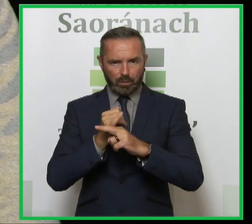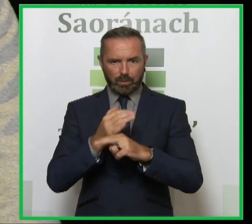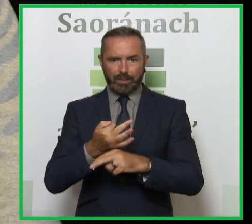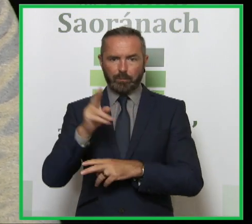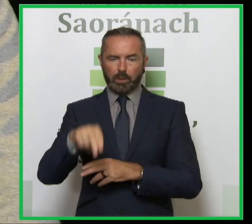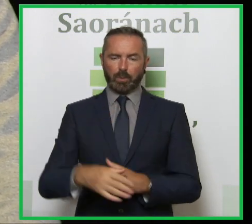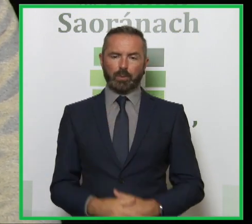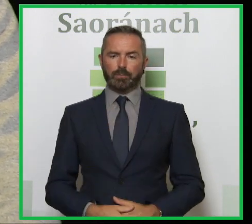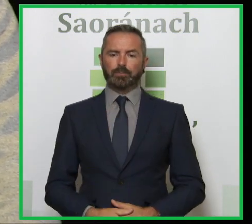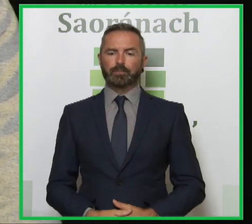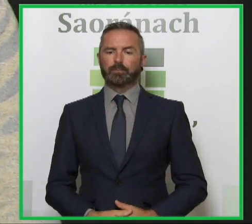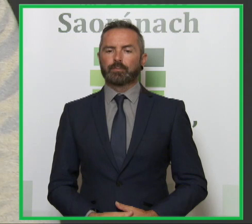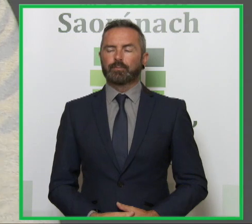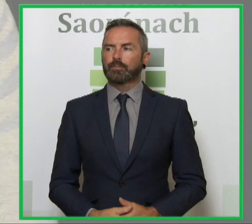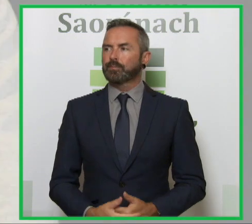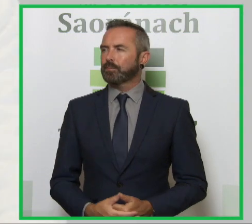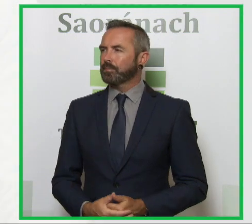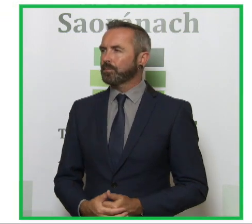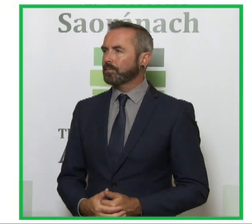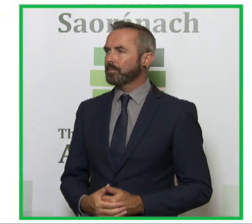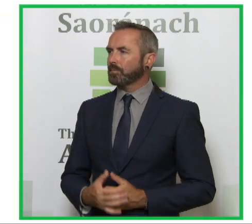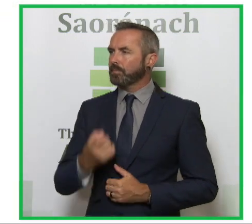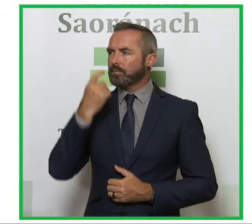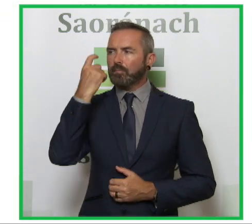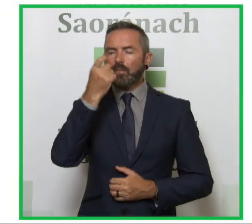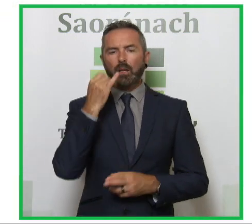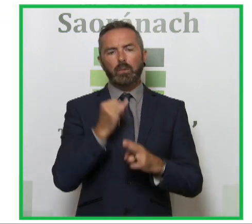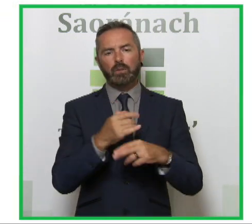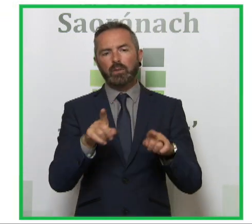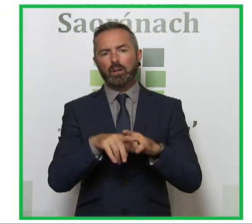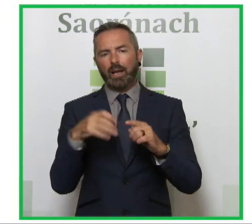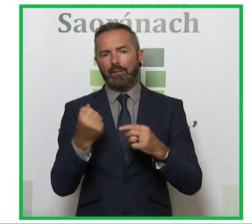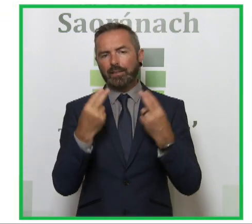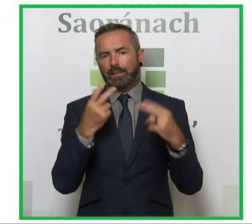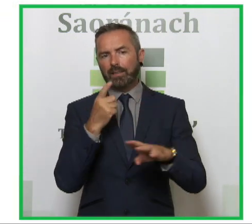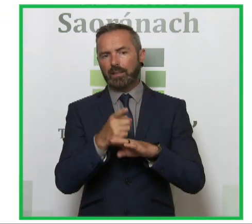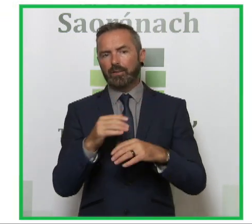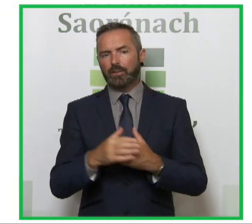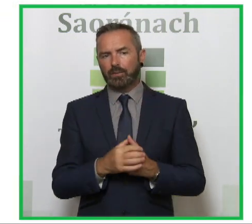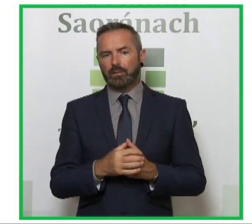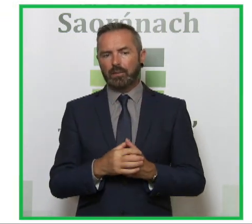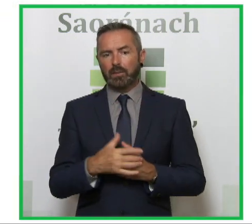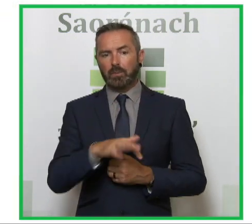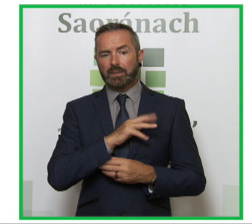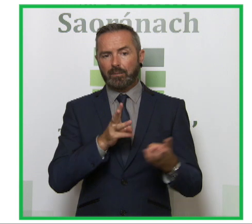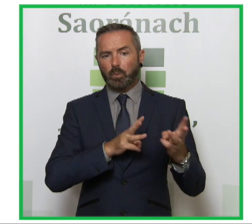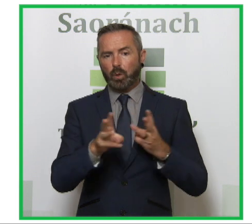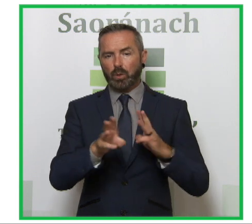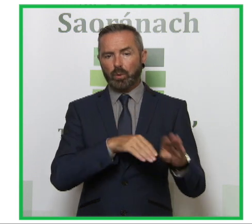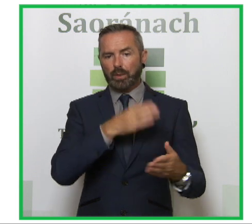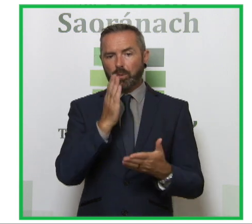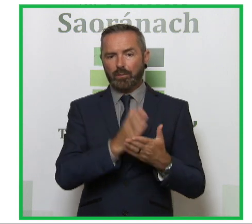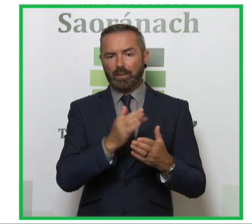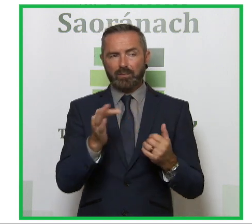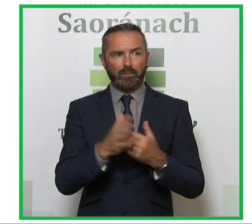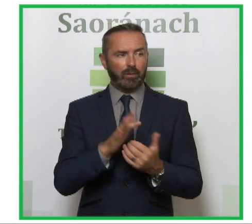possible. I suppose schools as well, there's a need there. I've worked in prevention for